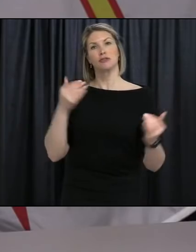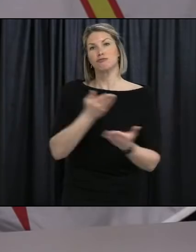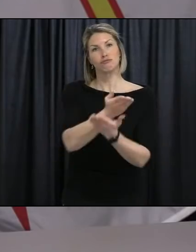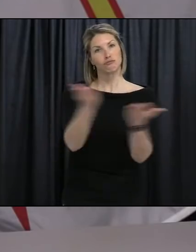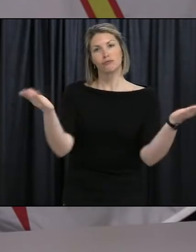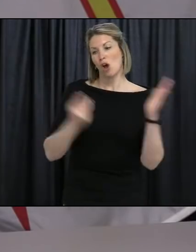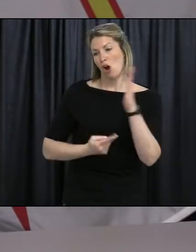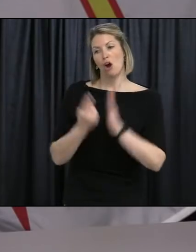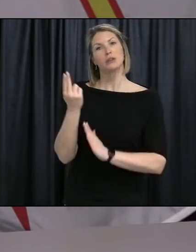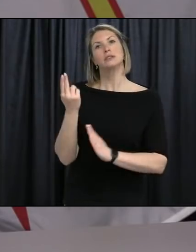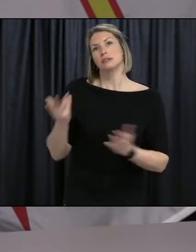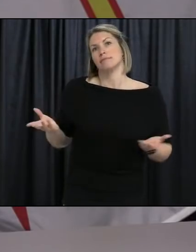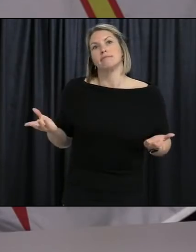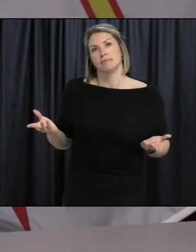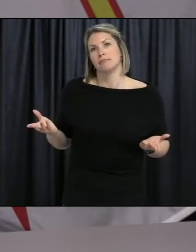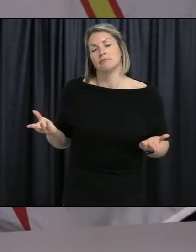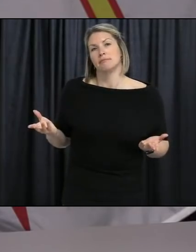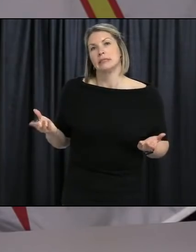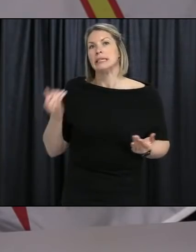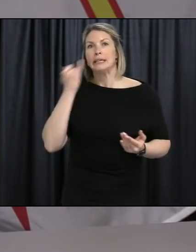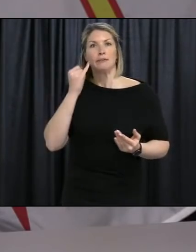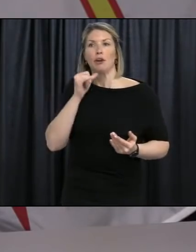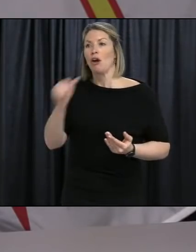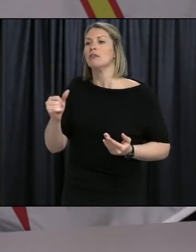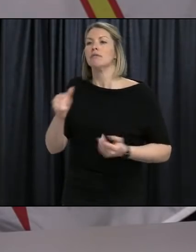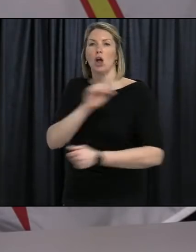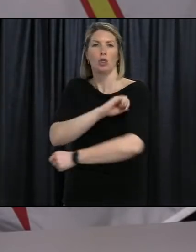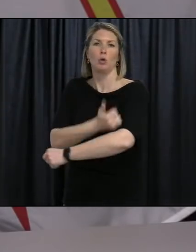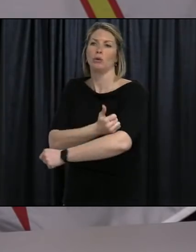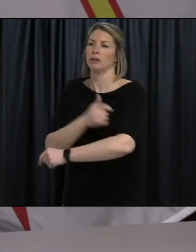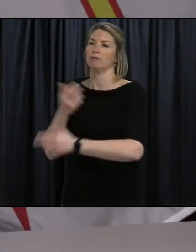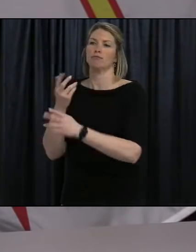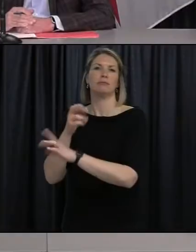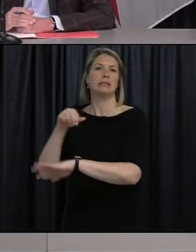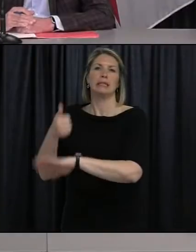The regional health authorities will have plans in place.